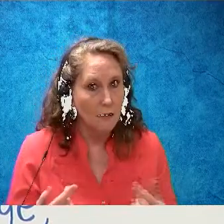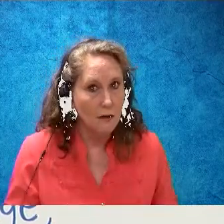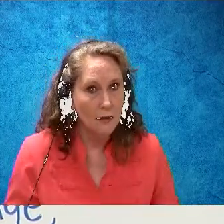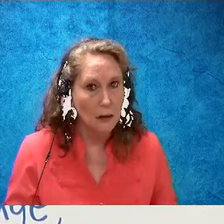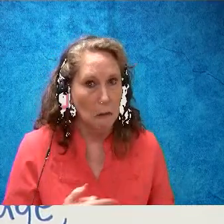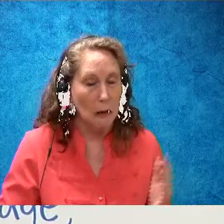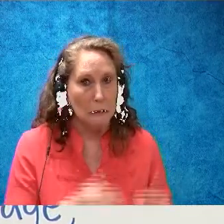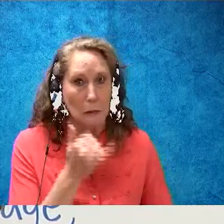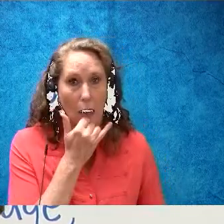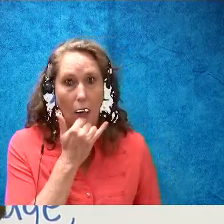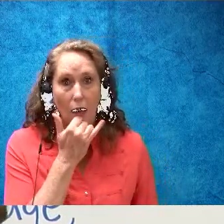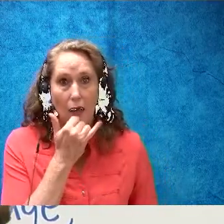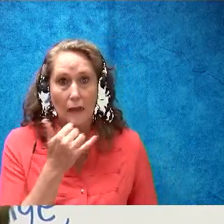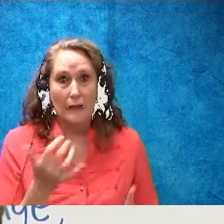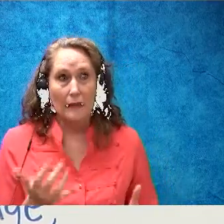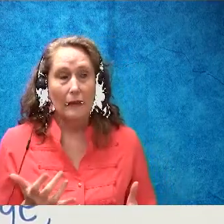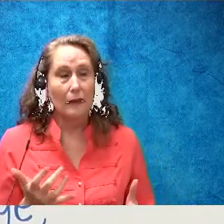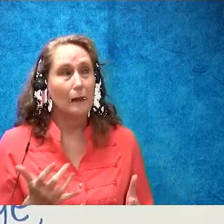wrong?